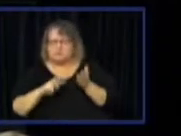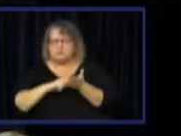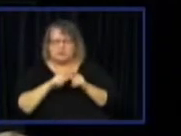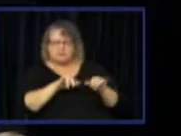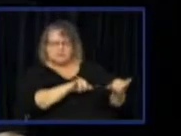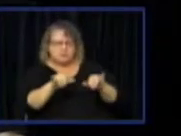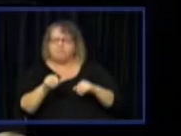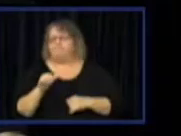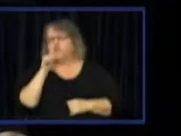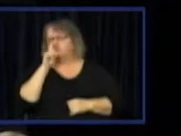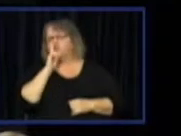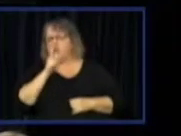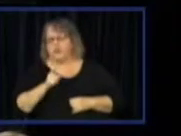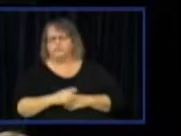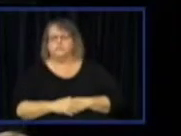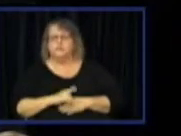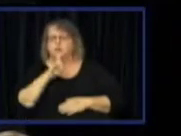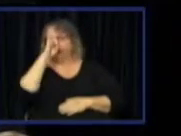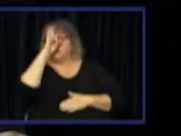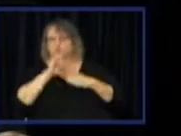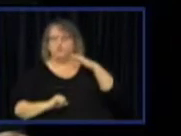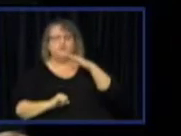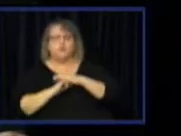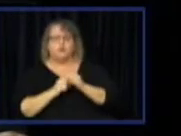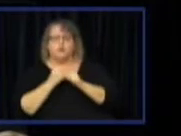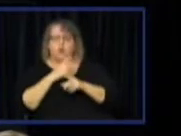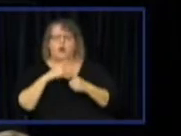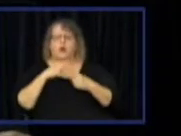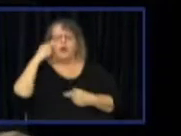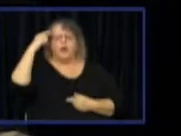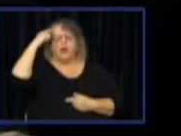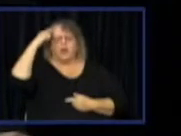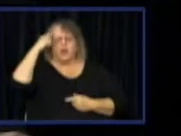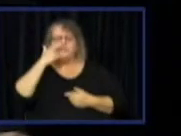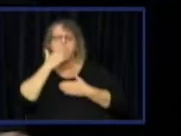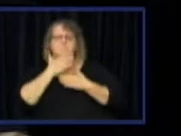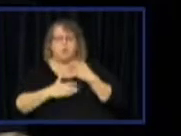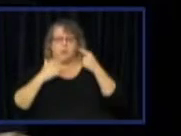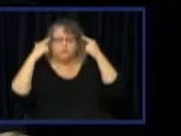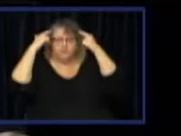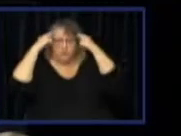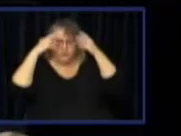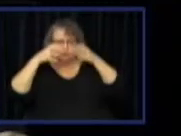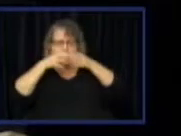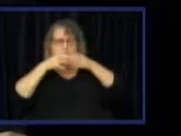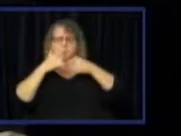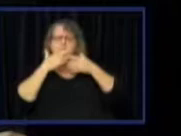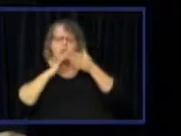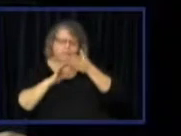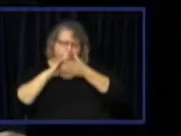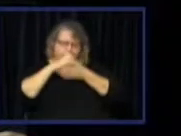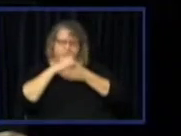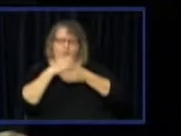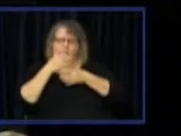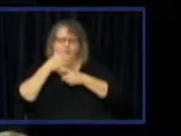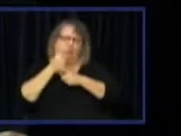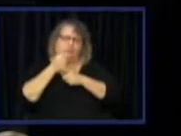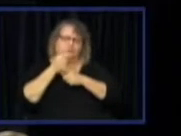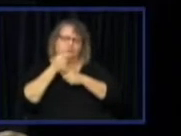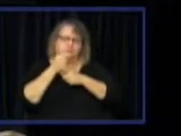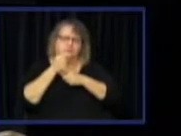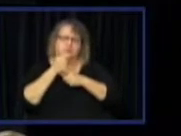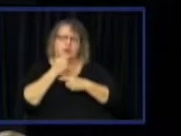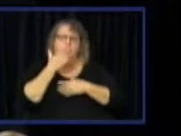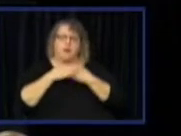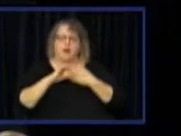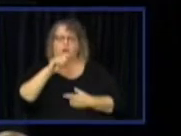conditions. And stroke is caused by a blockage in blood flow to the brain. And the most common cause of that is when a